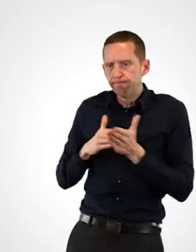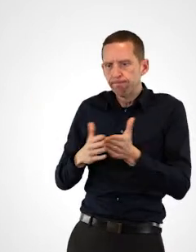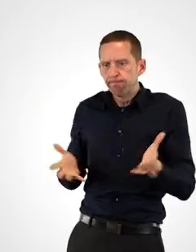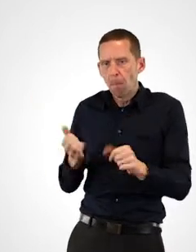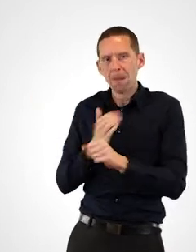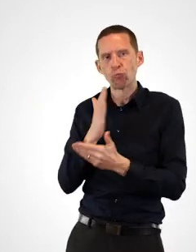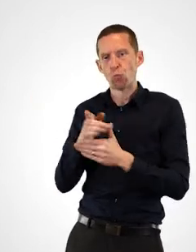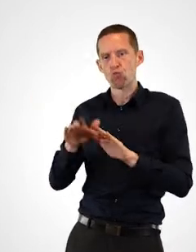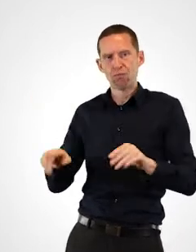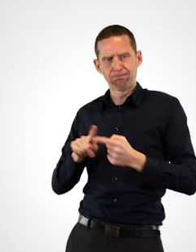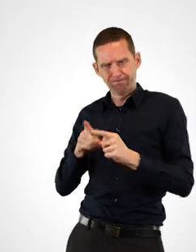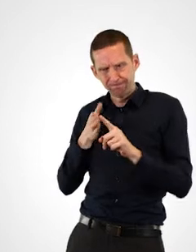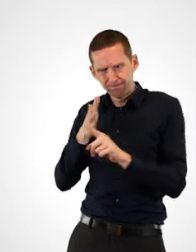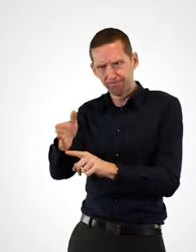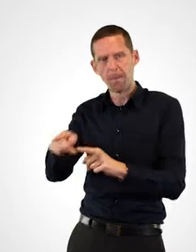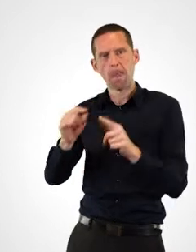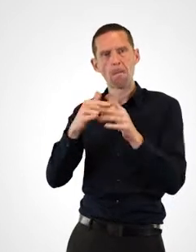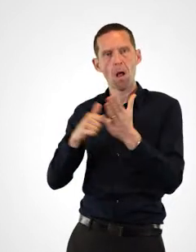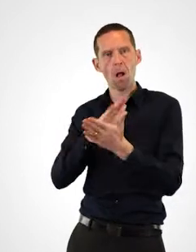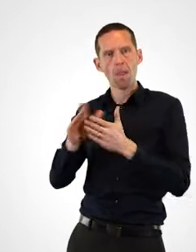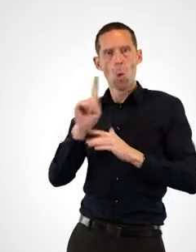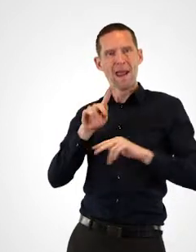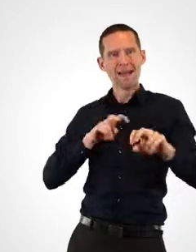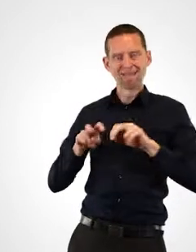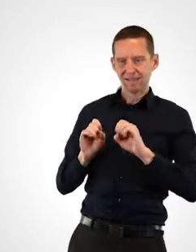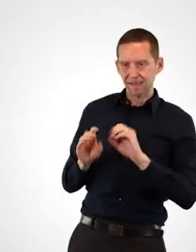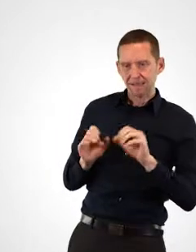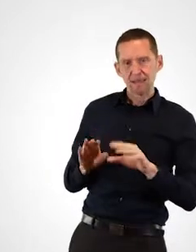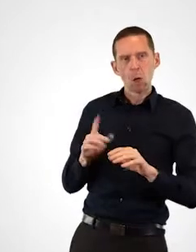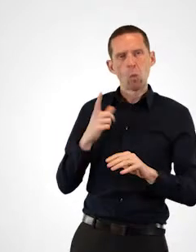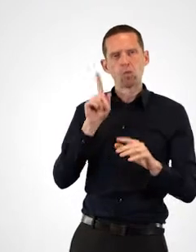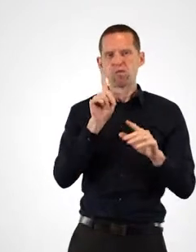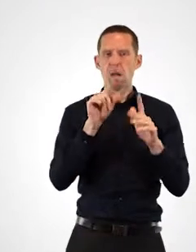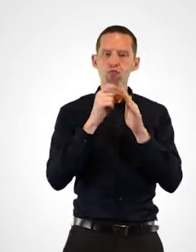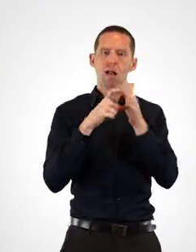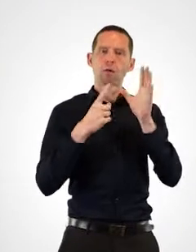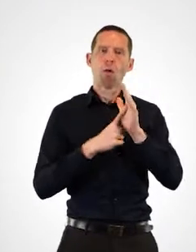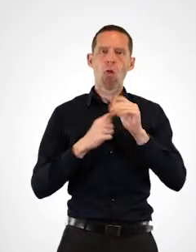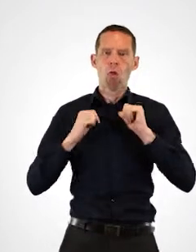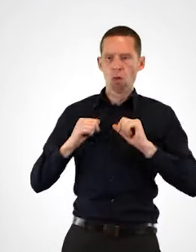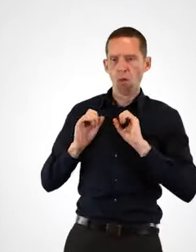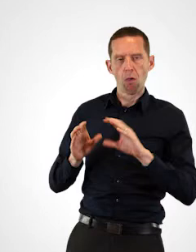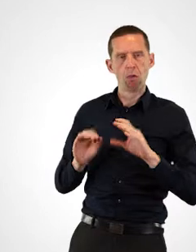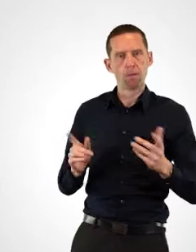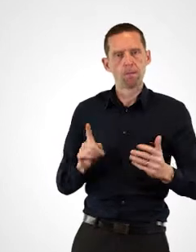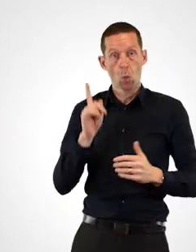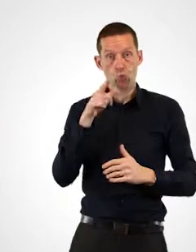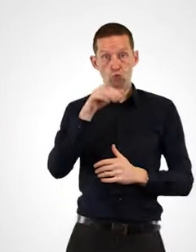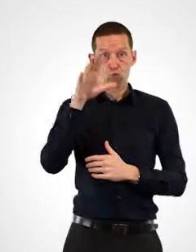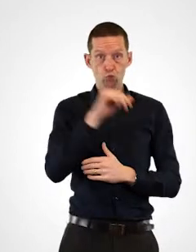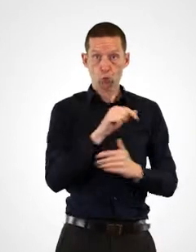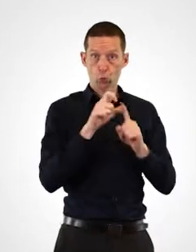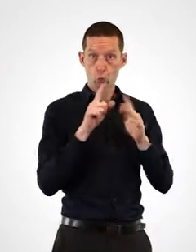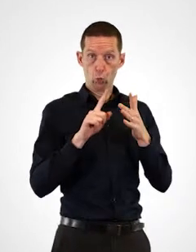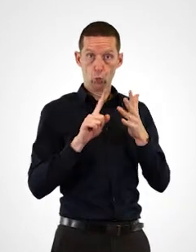stay on that path, what activities are you doing with them? What are more of the practical applications? So what you should be doing